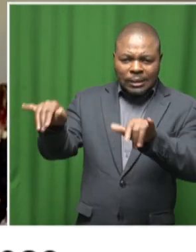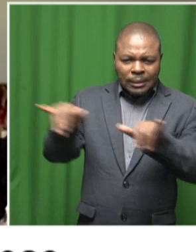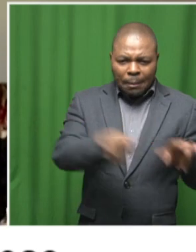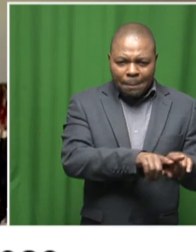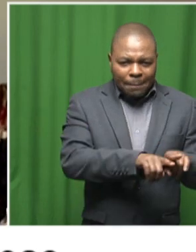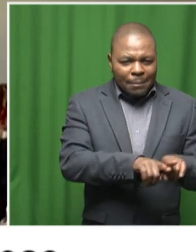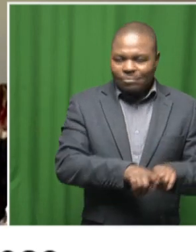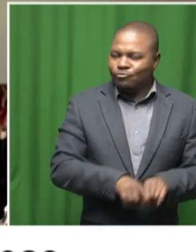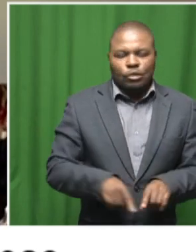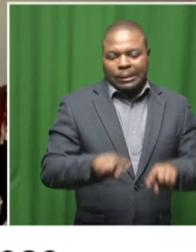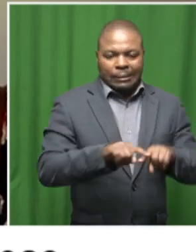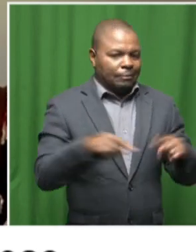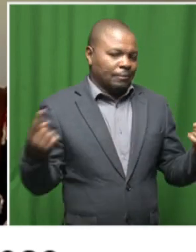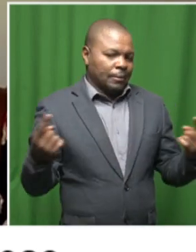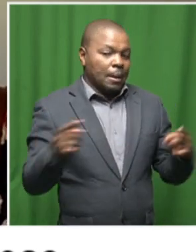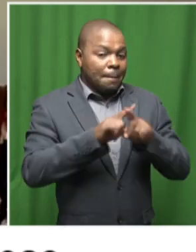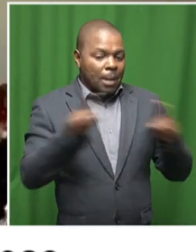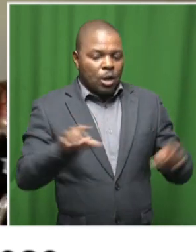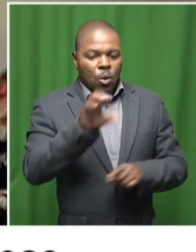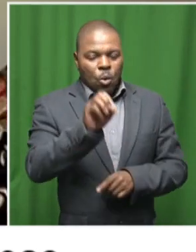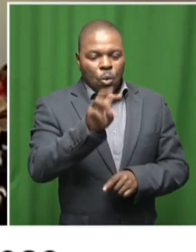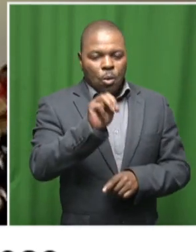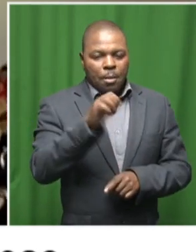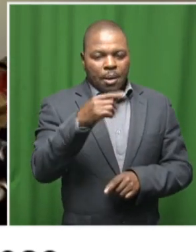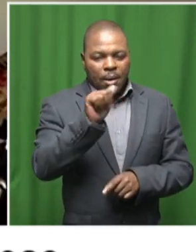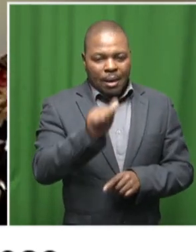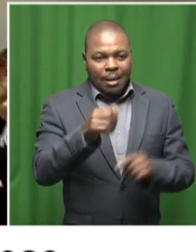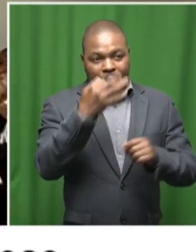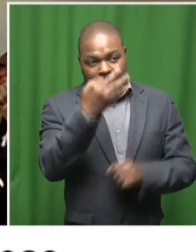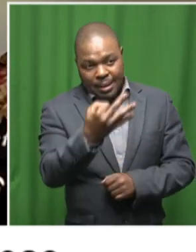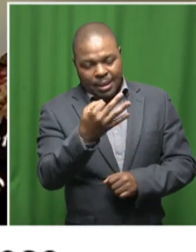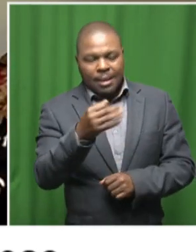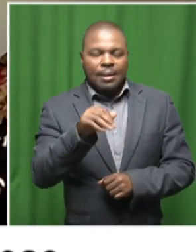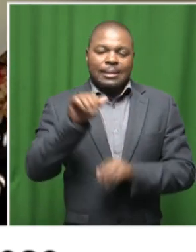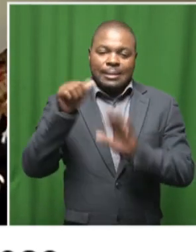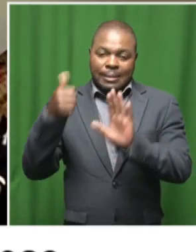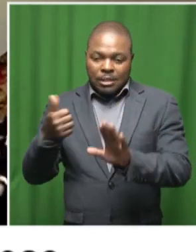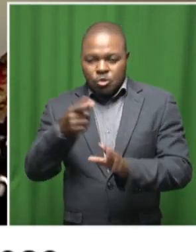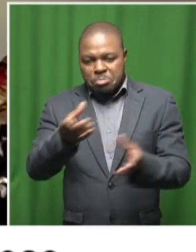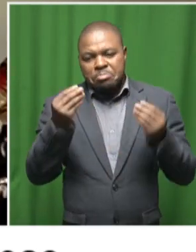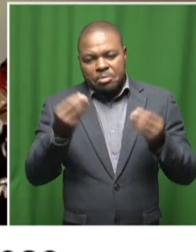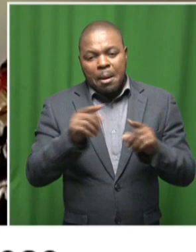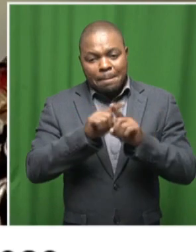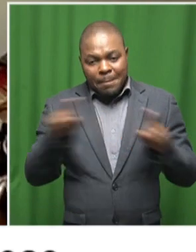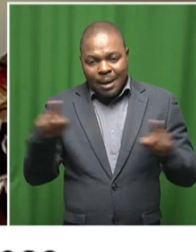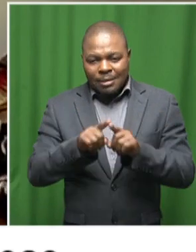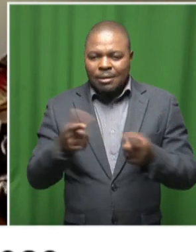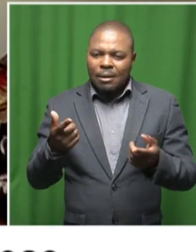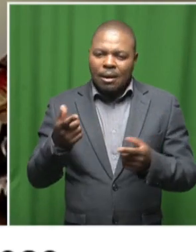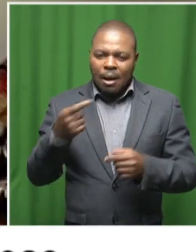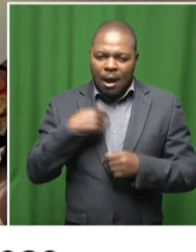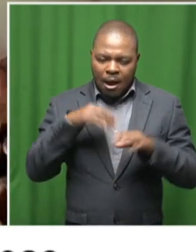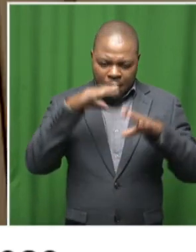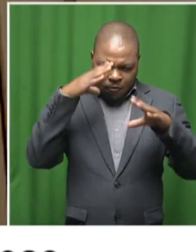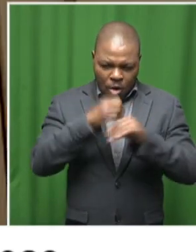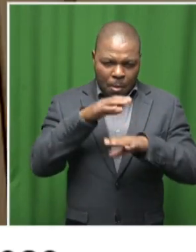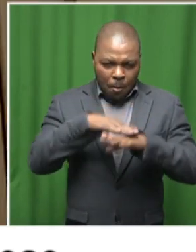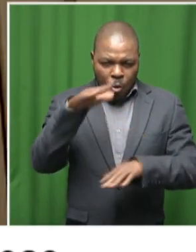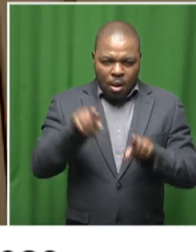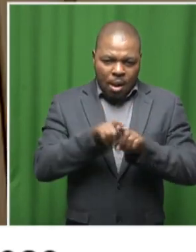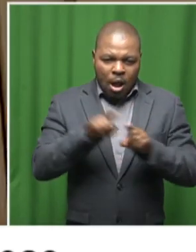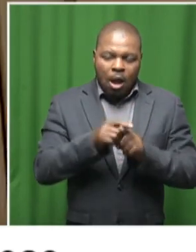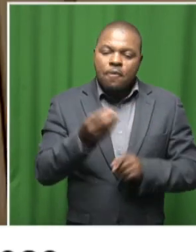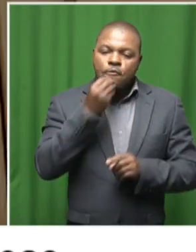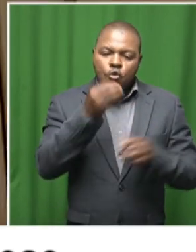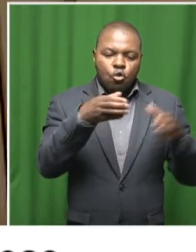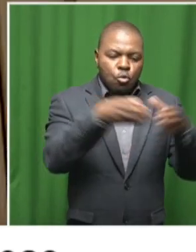the end of the day. It's fish. You do get your omega-3s and your omega-6. But in terms of them being on, I'm focusing more on the food